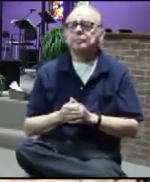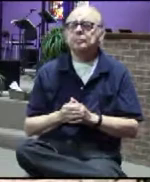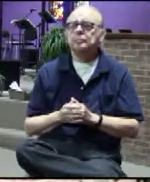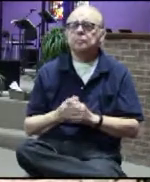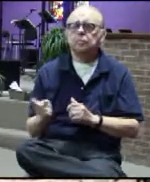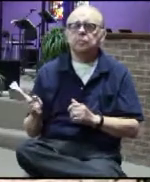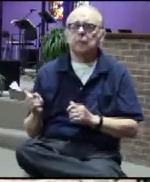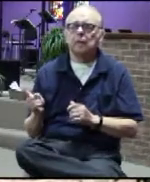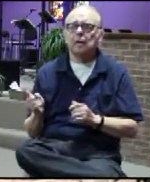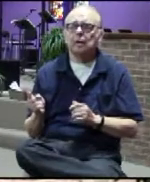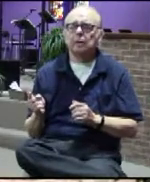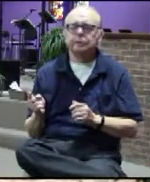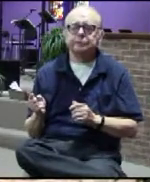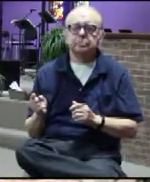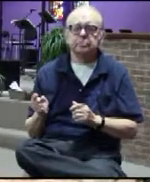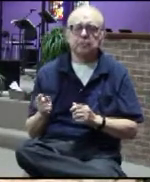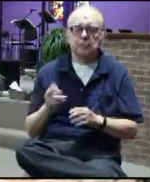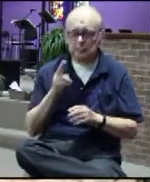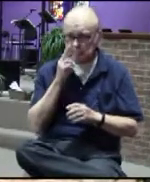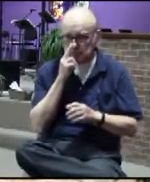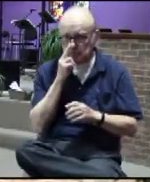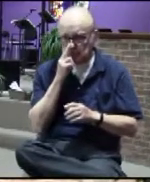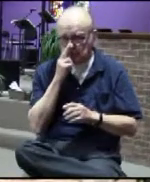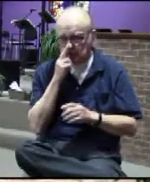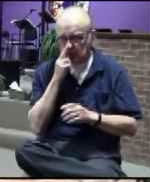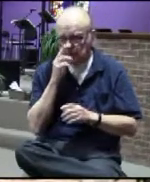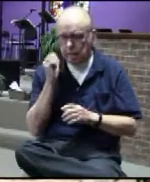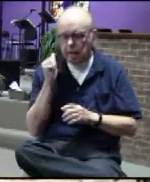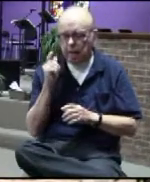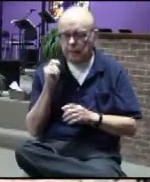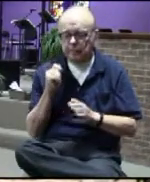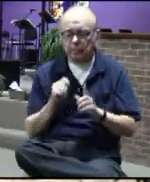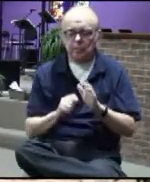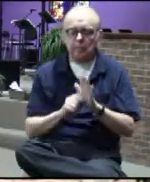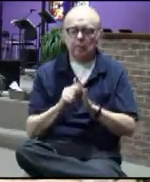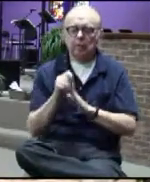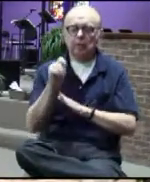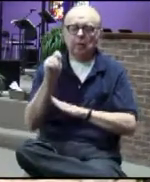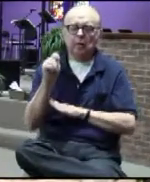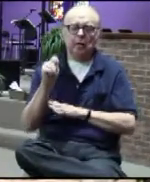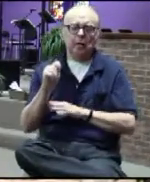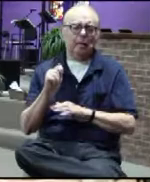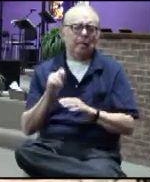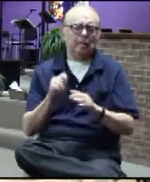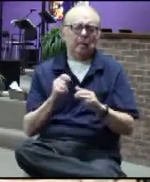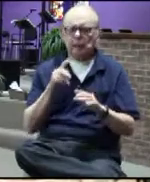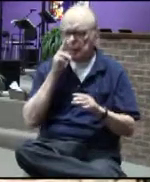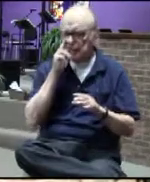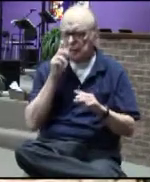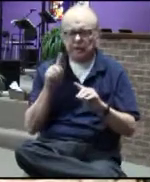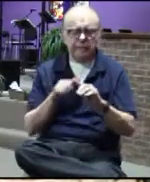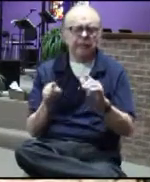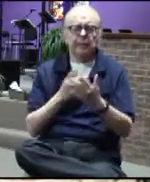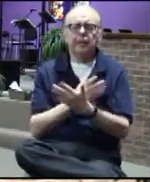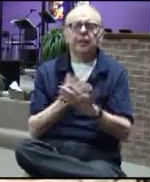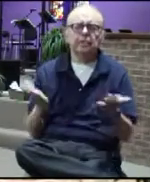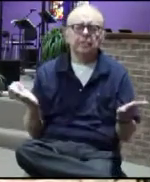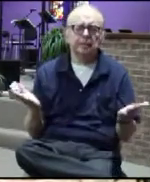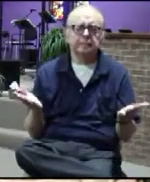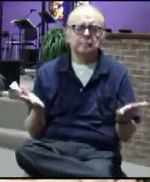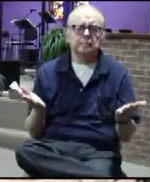They can pretend that they're an astronaut. They can pretend that they're this, or they can pretend that they were